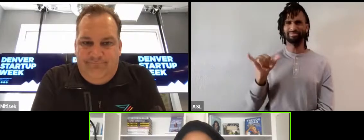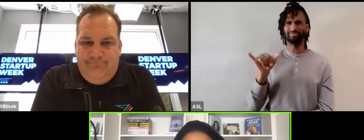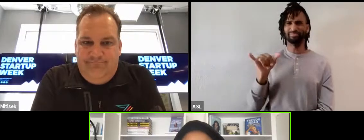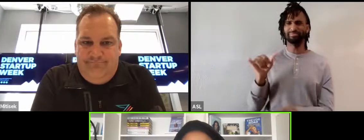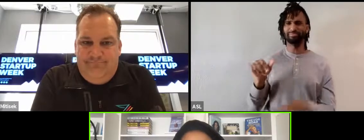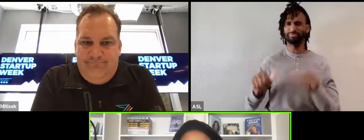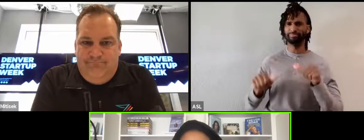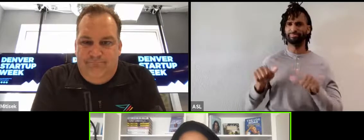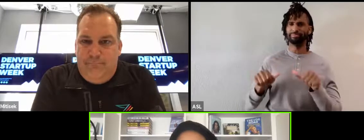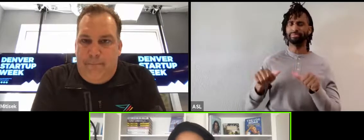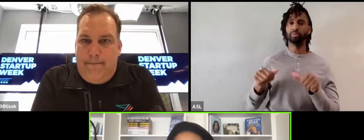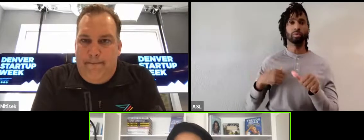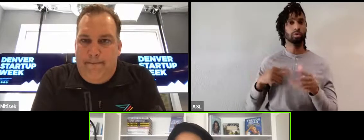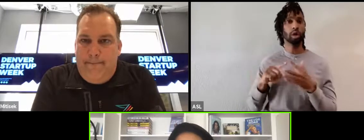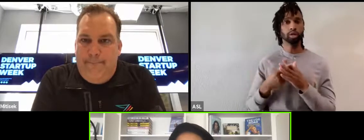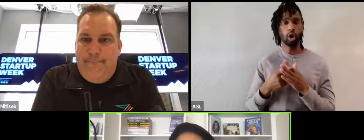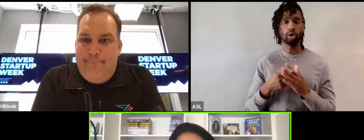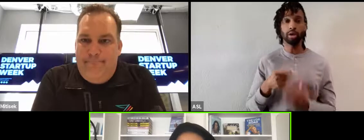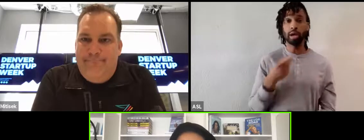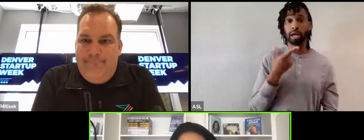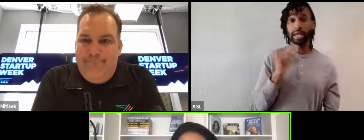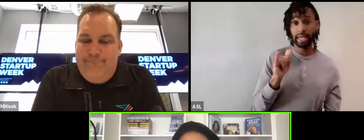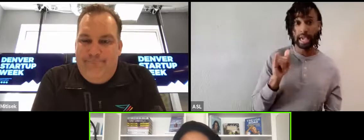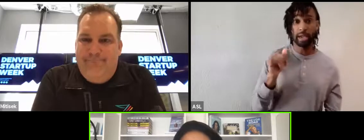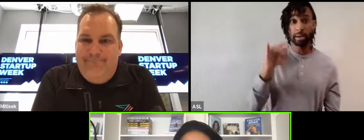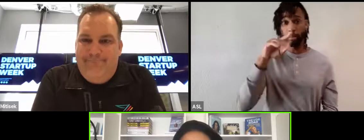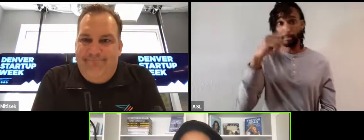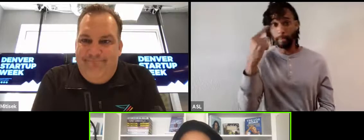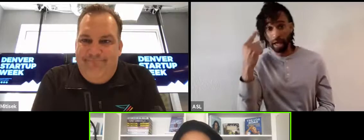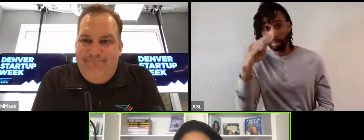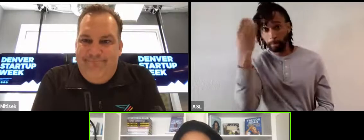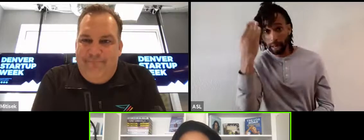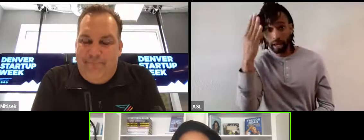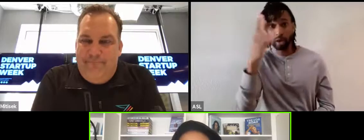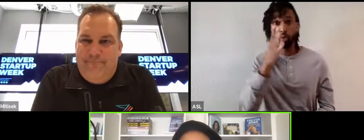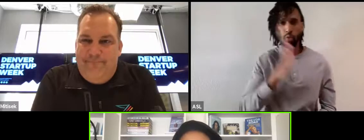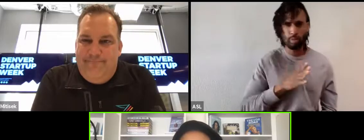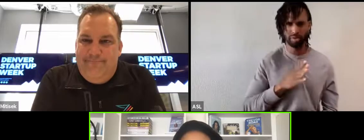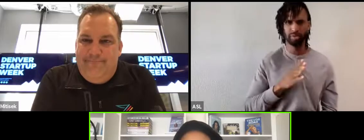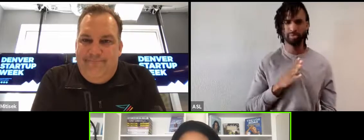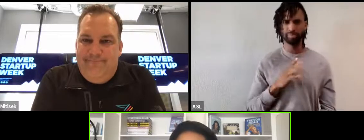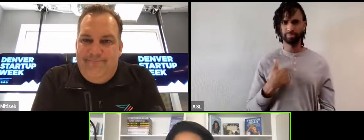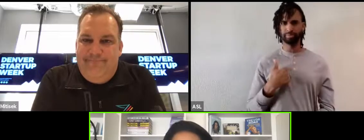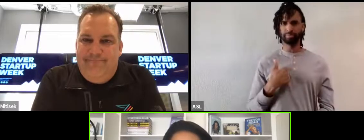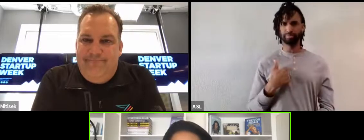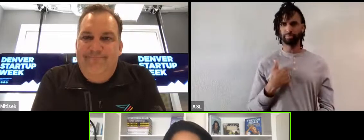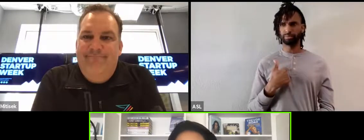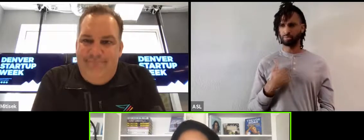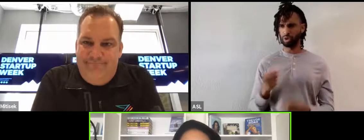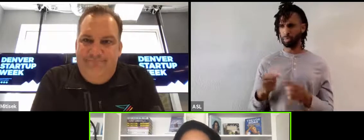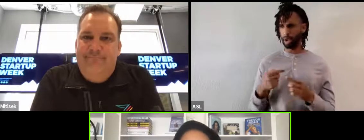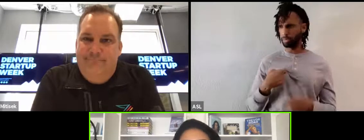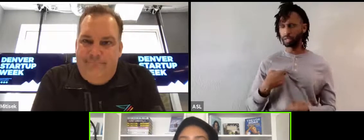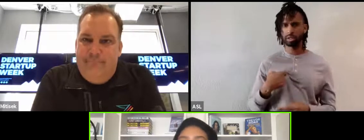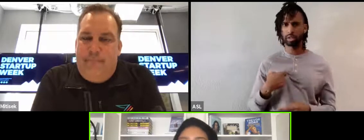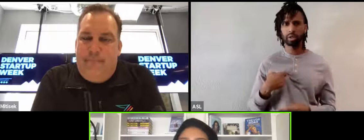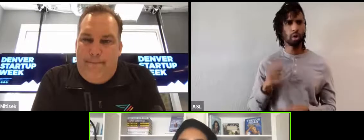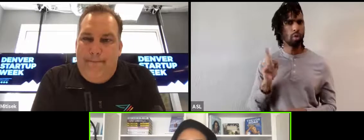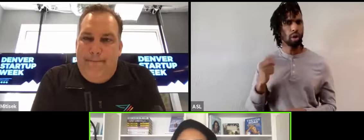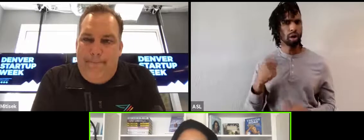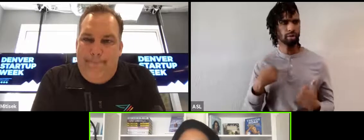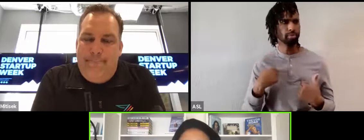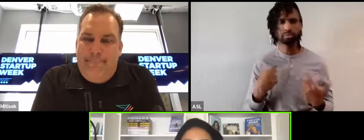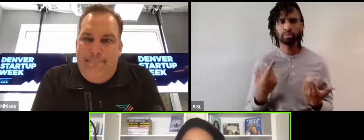started, you know, as a gay Black woman, I started thinking about where does that leave people like me? Where are we supposed